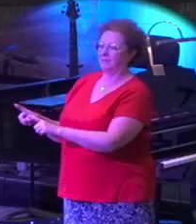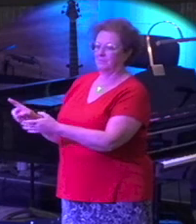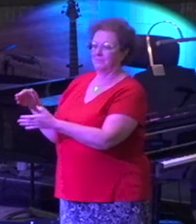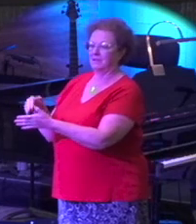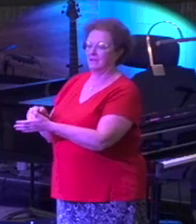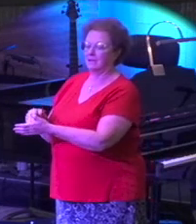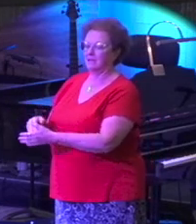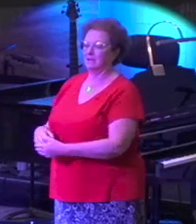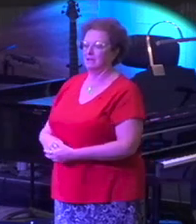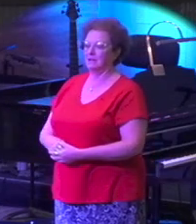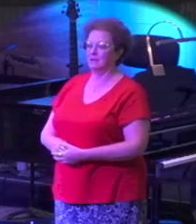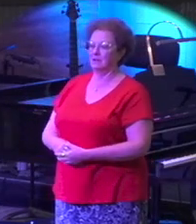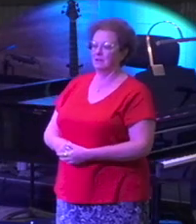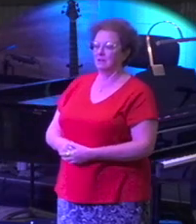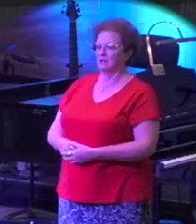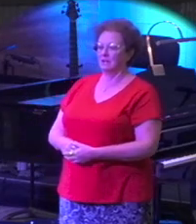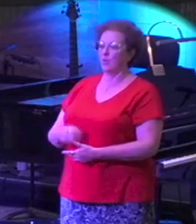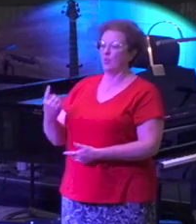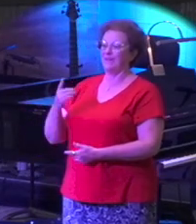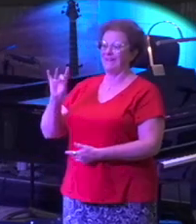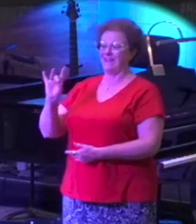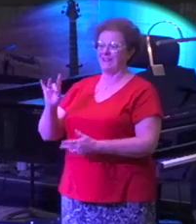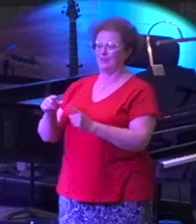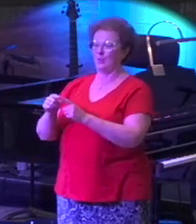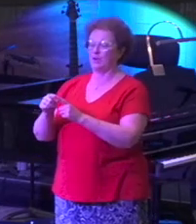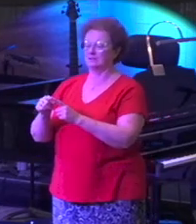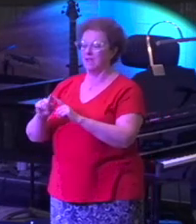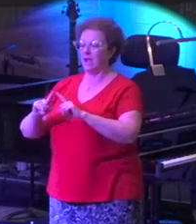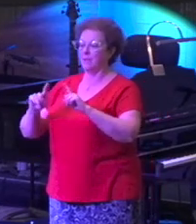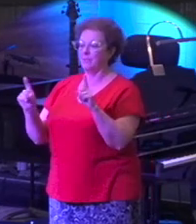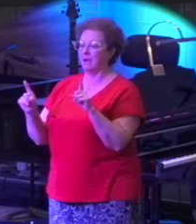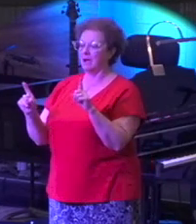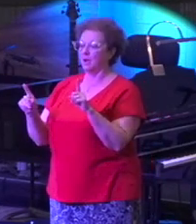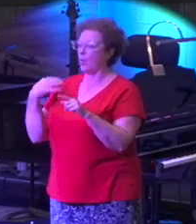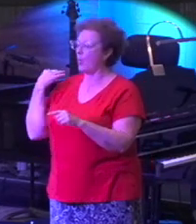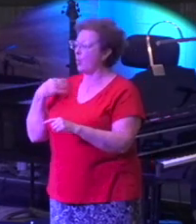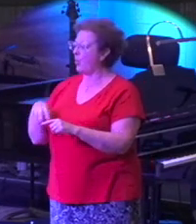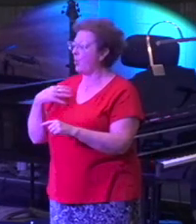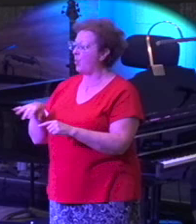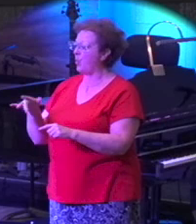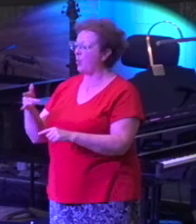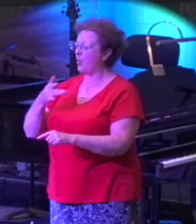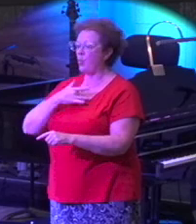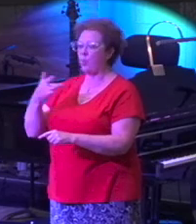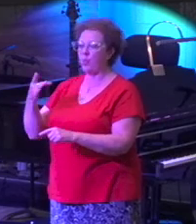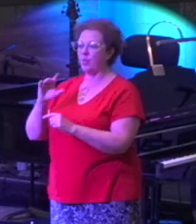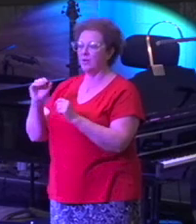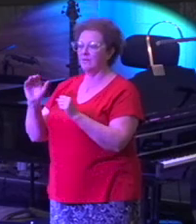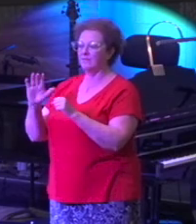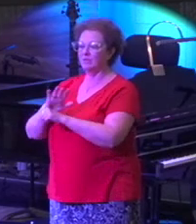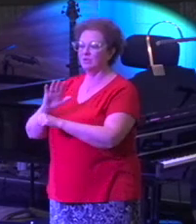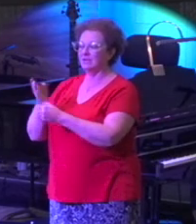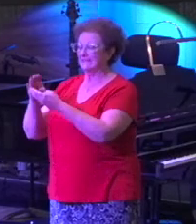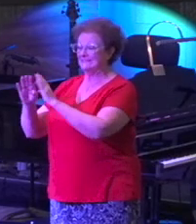Jonah spoke 8 dispassionate words, God's word had a total effect on the whole city. Apparently the whole